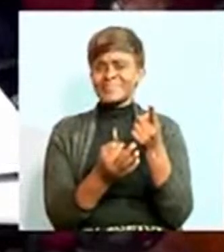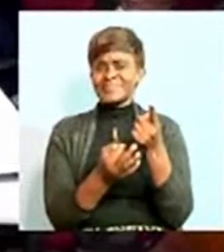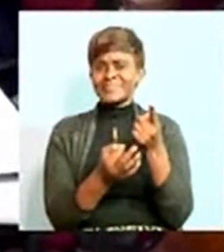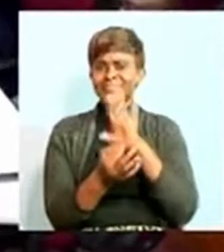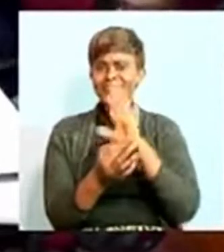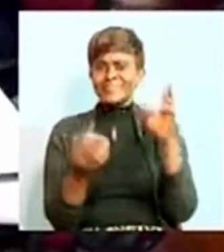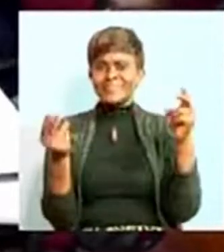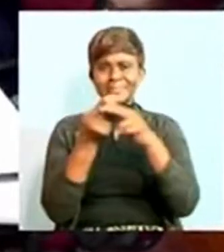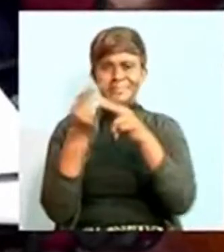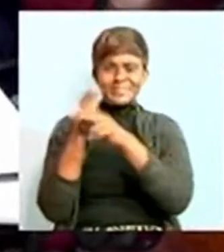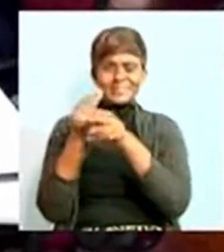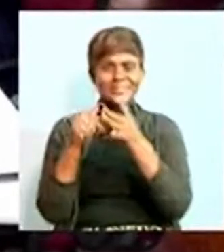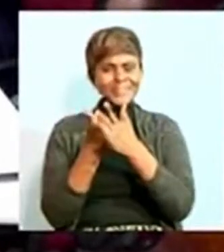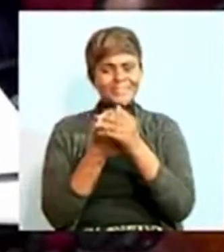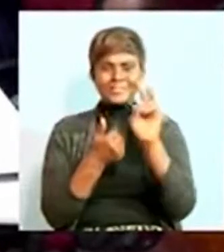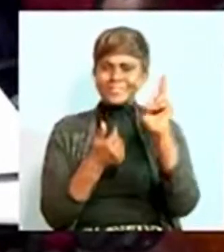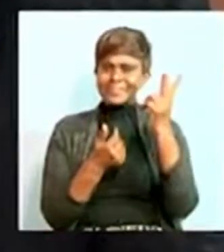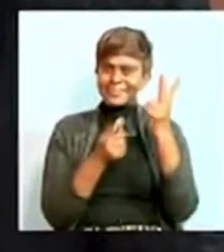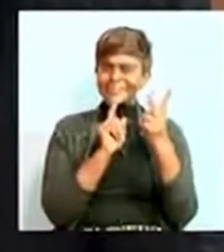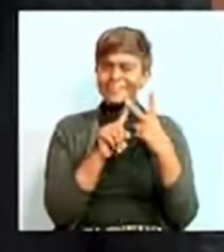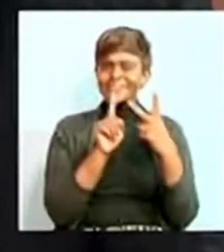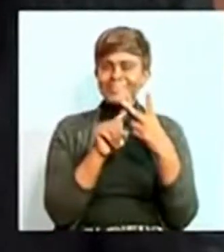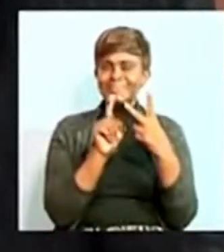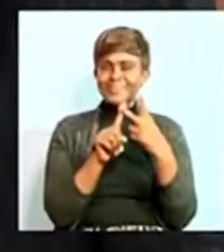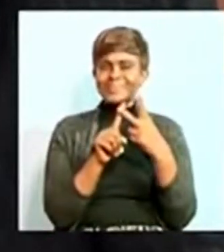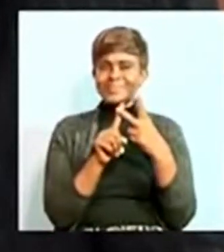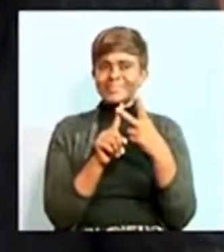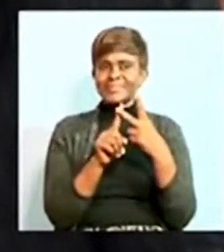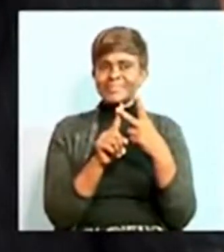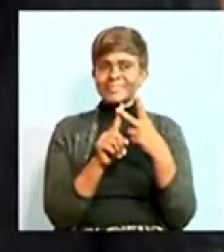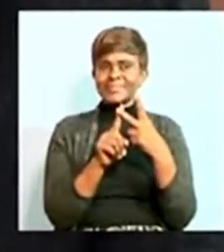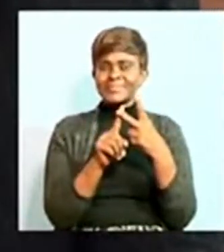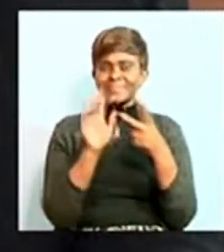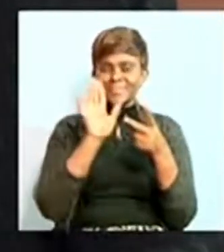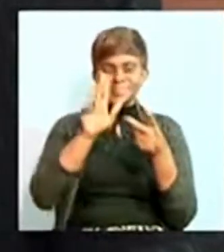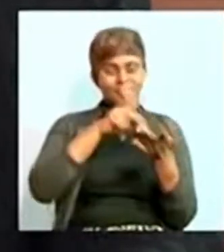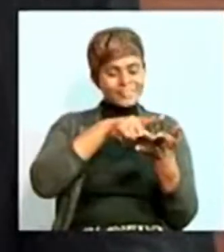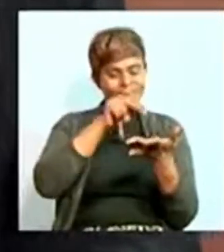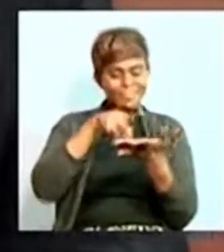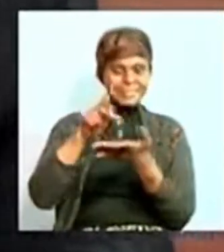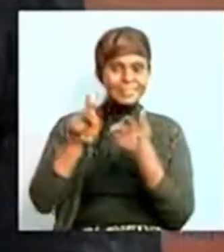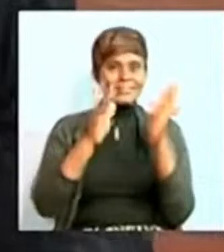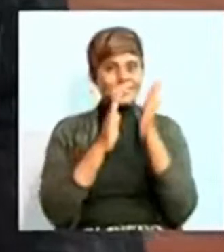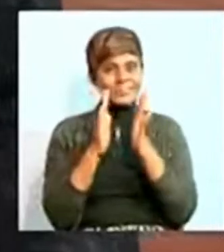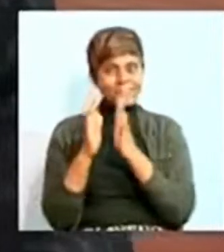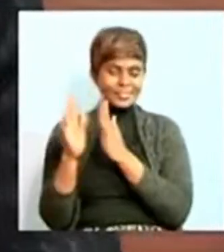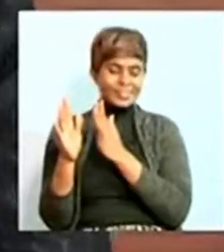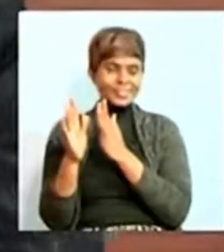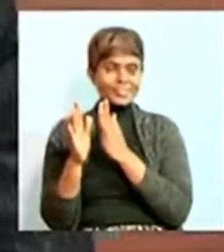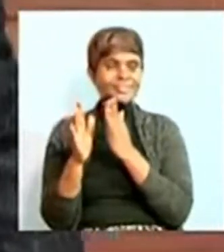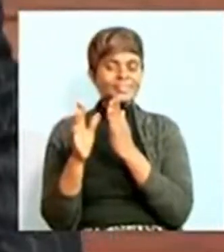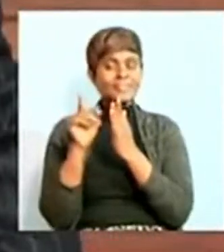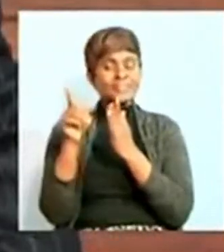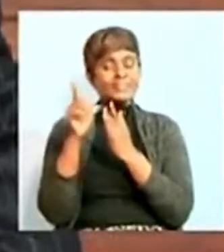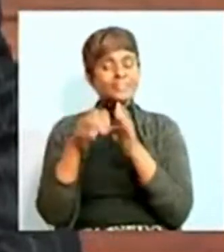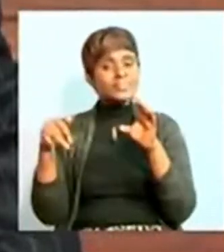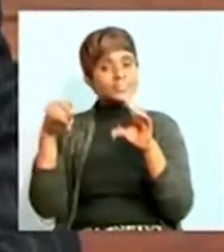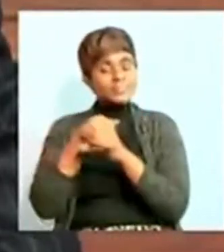your calculation, firstly. Secondly, this your payment plan. Have you